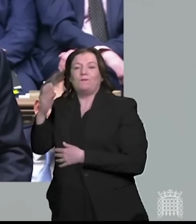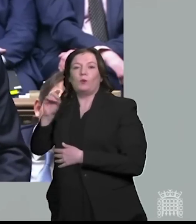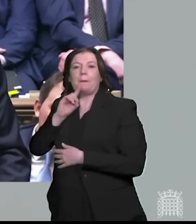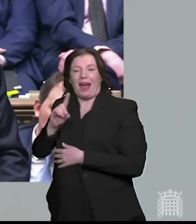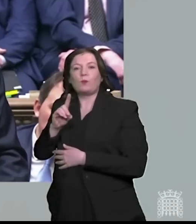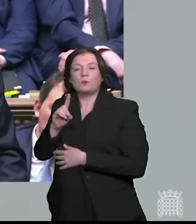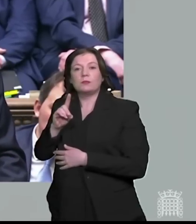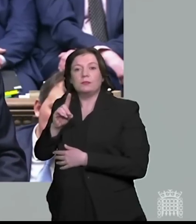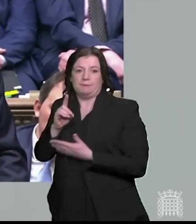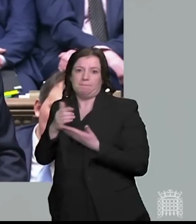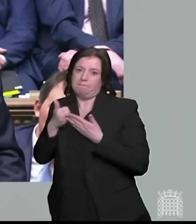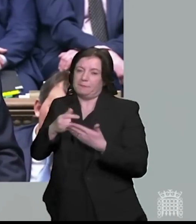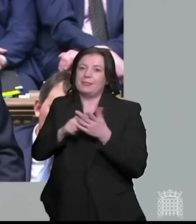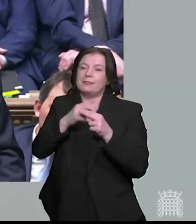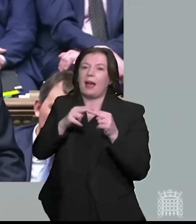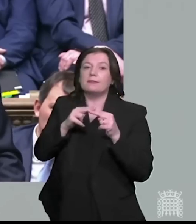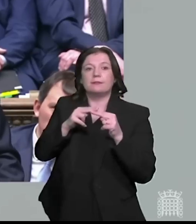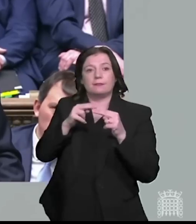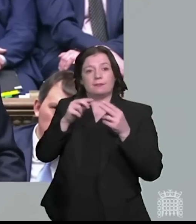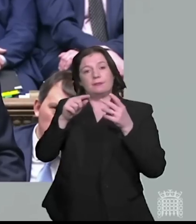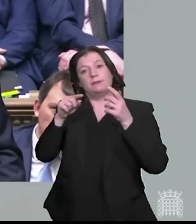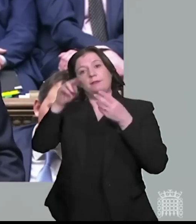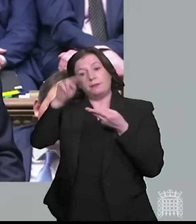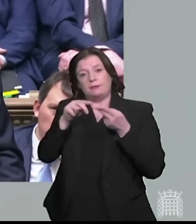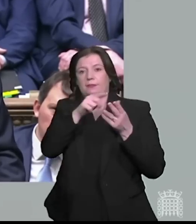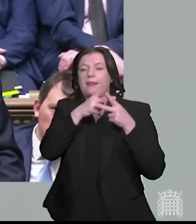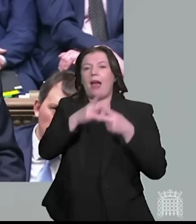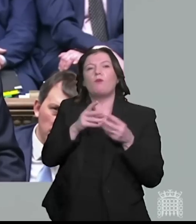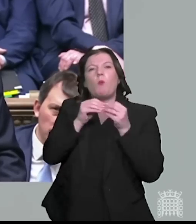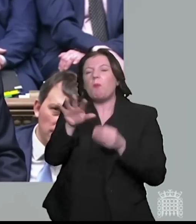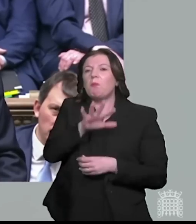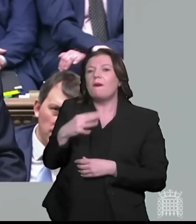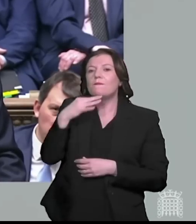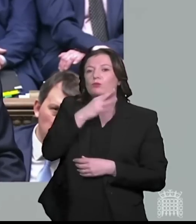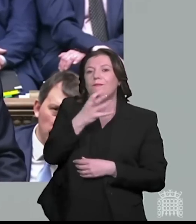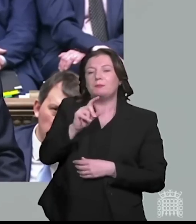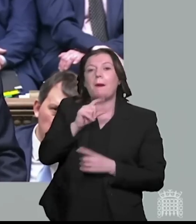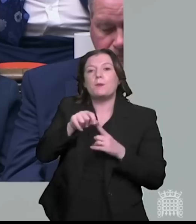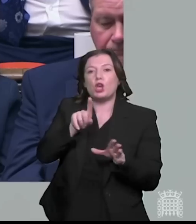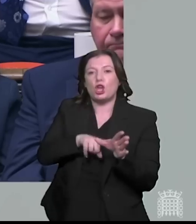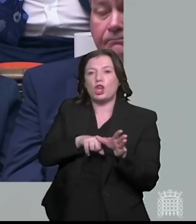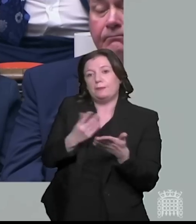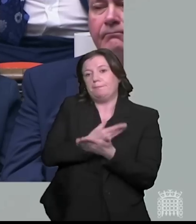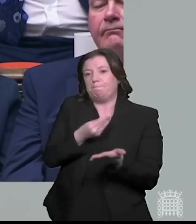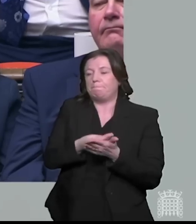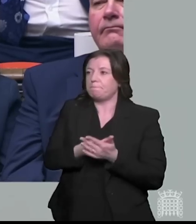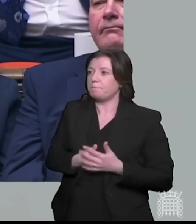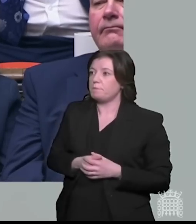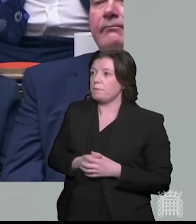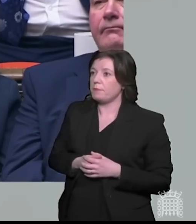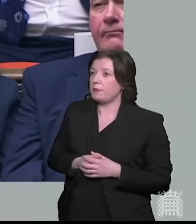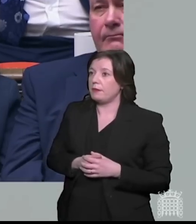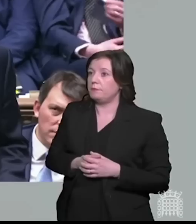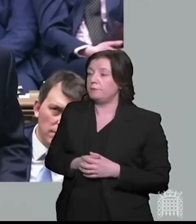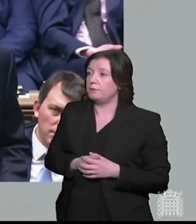£18,140, which will give a tax cut to a qualifying carer worth an average of £450 a year. I'll also increase the funding